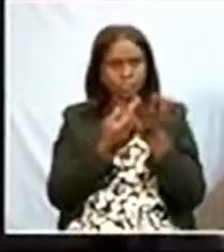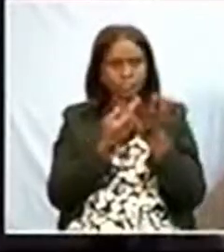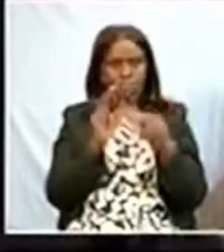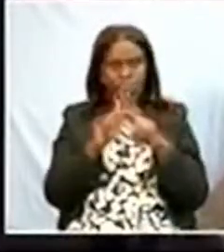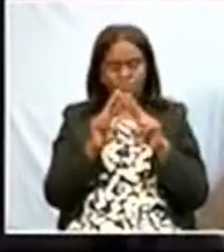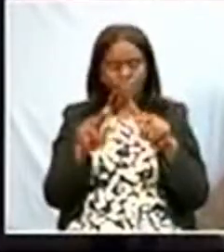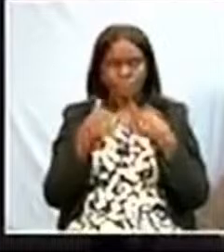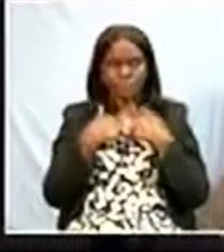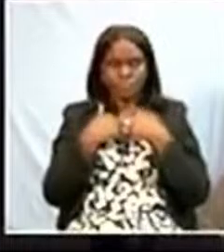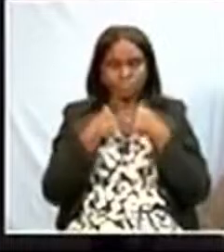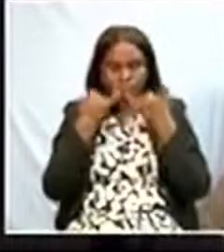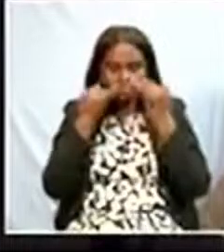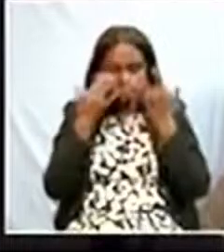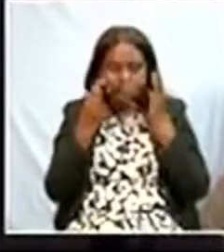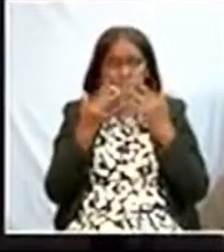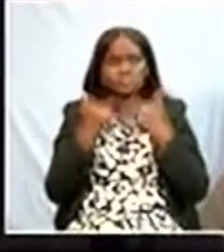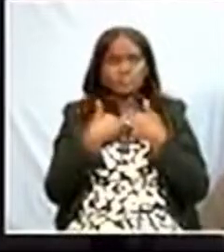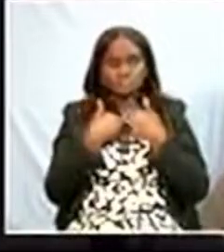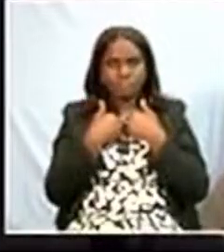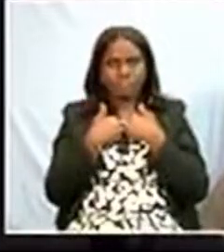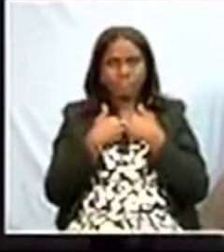Chair, here we are told